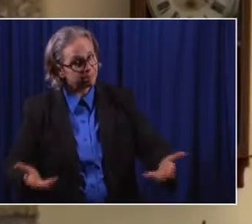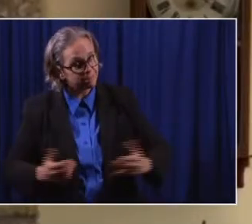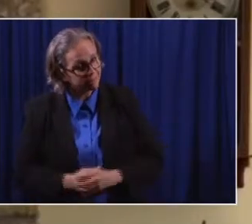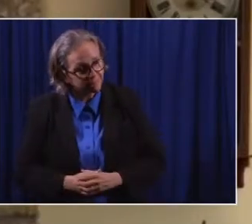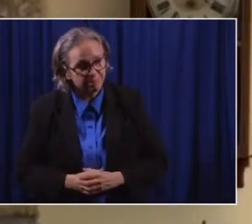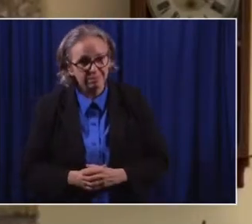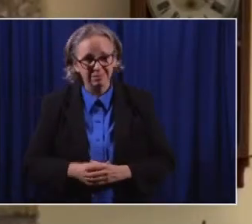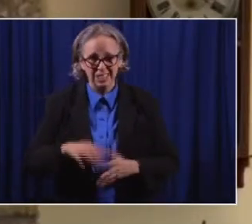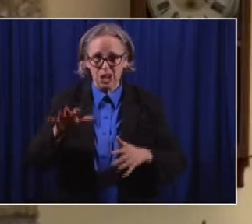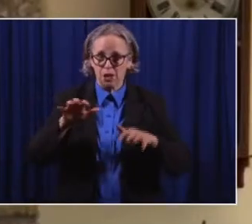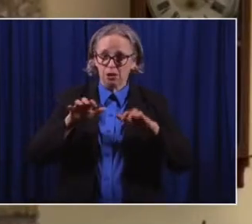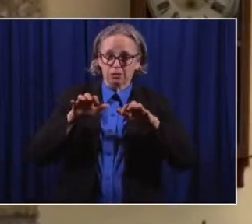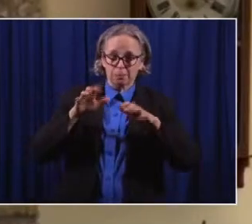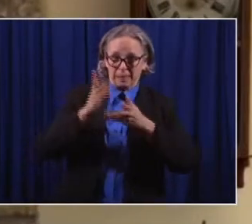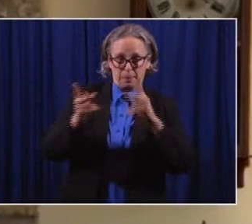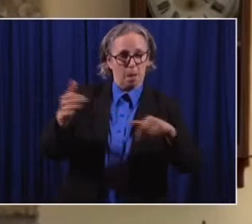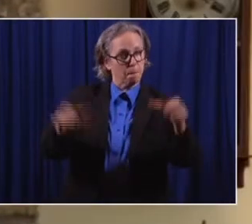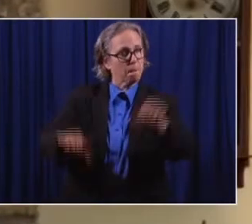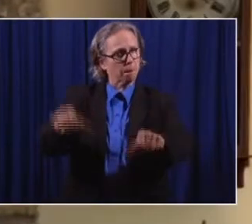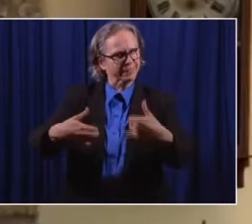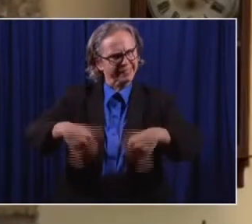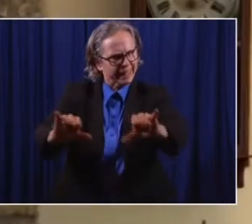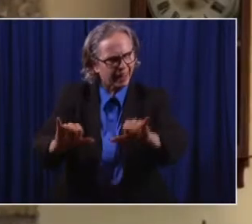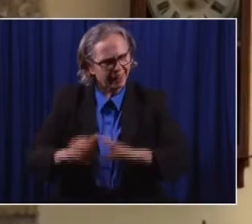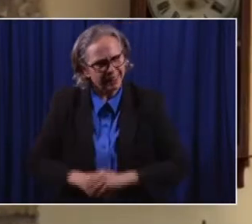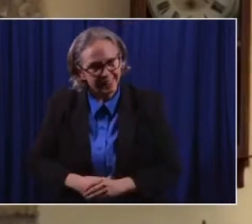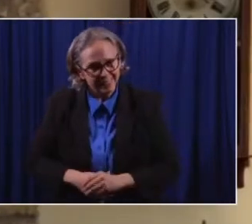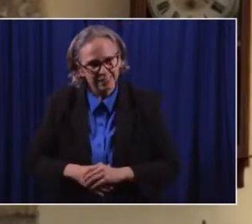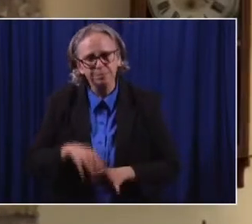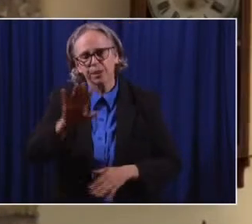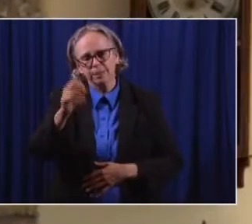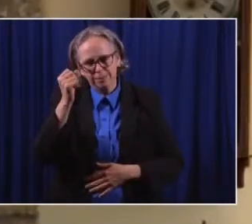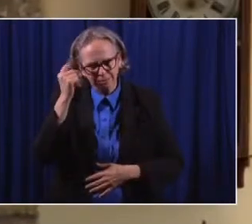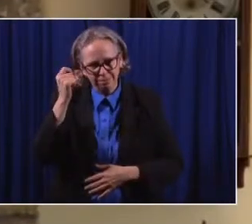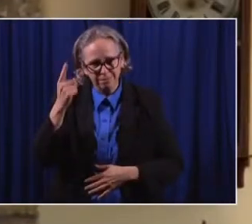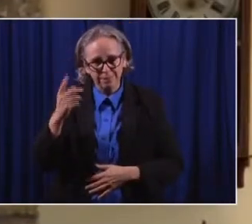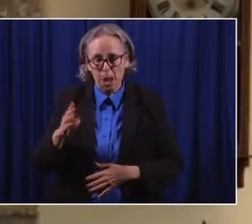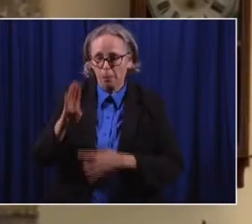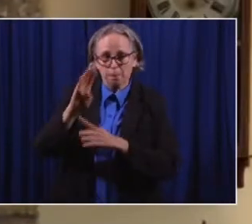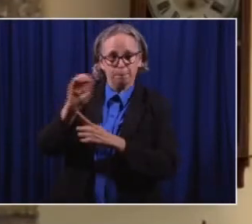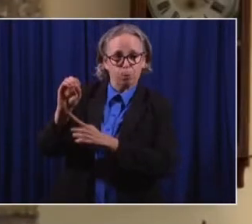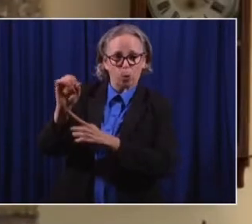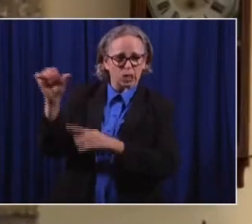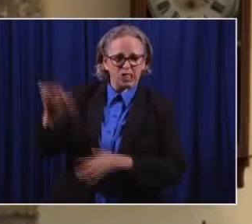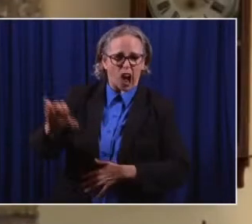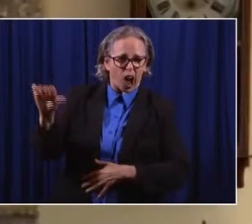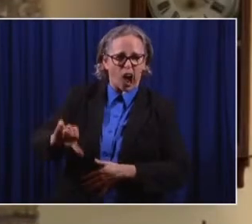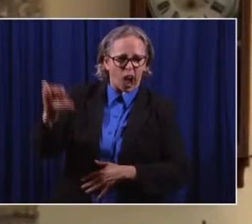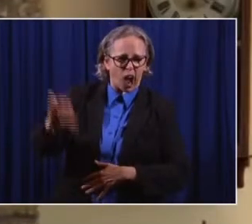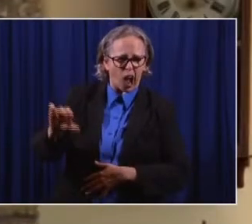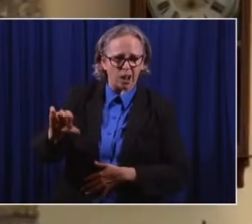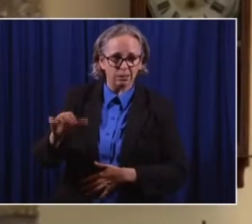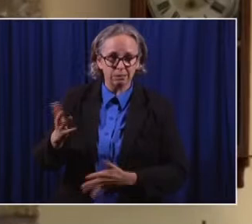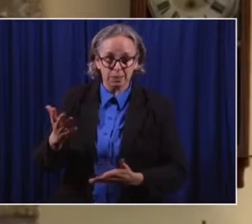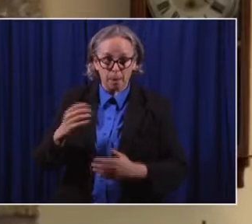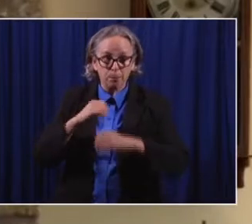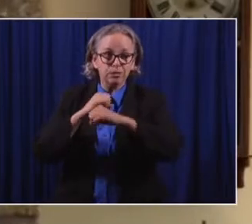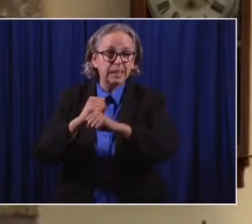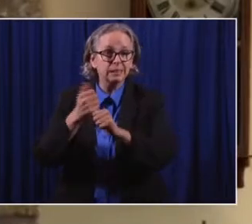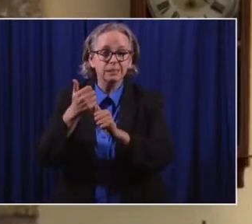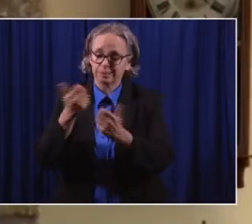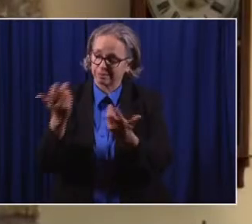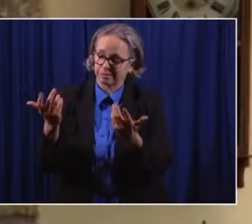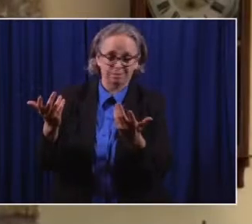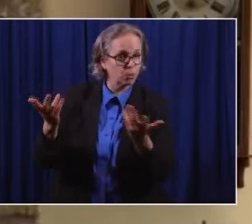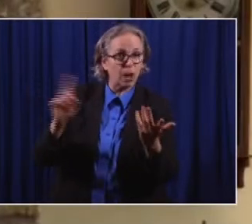And so, look, booing is a First Amendment right. Whether you're at the